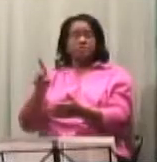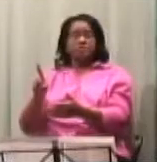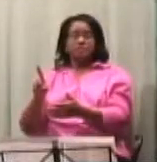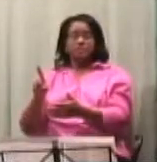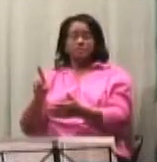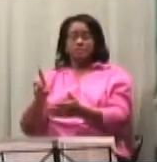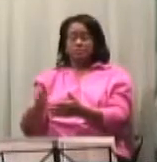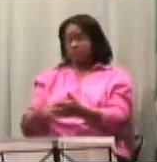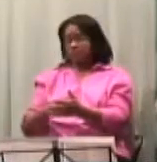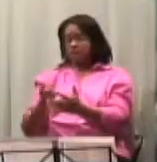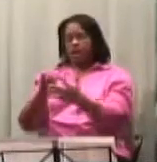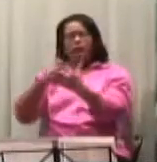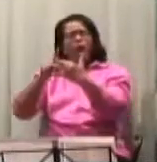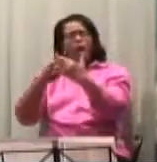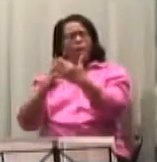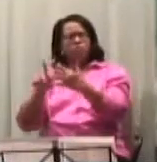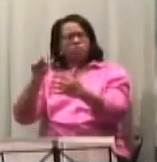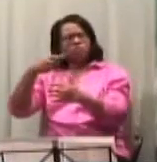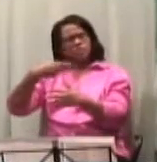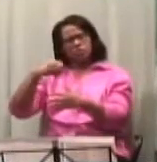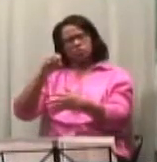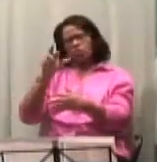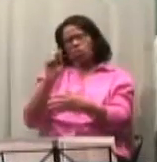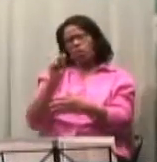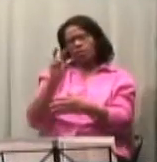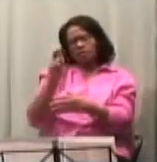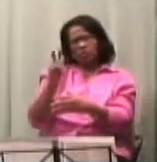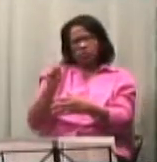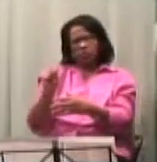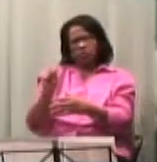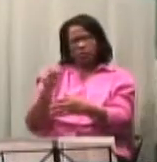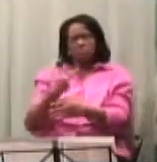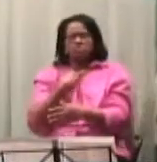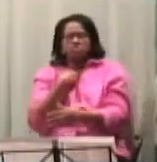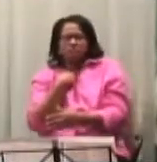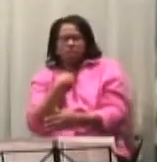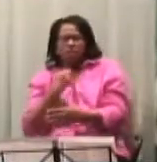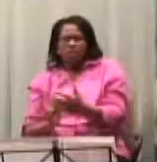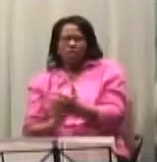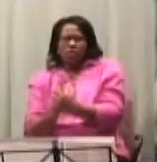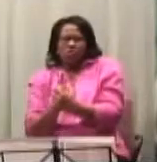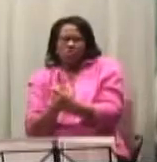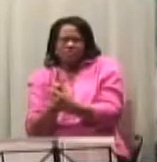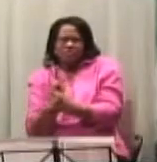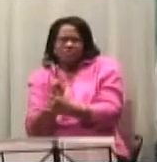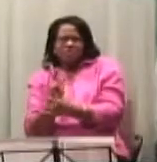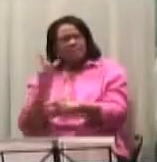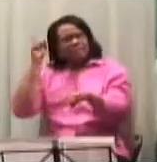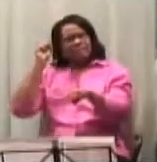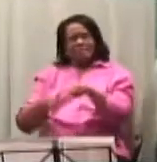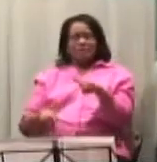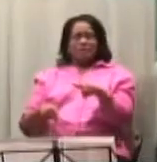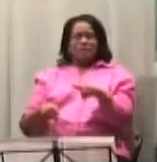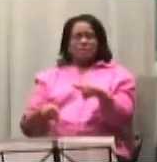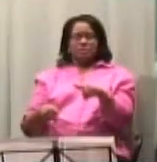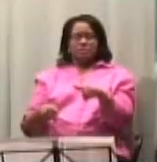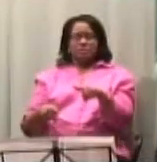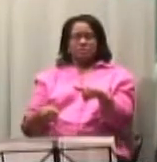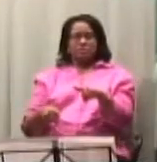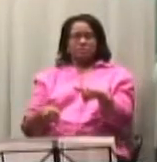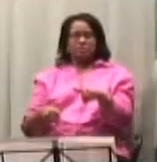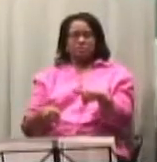them. Others fell on the rich soil and produced their